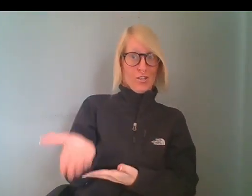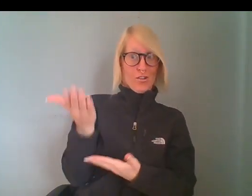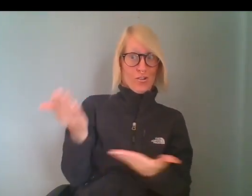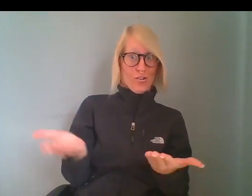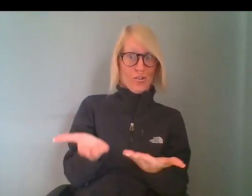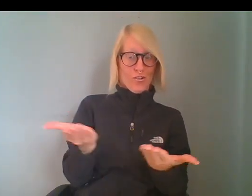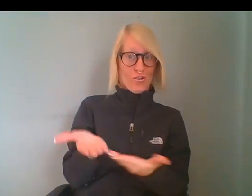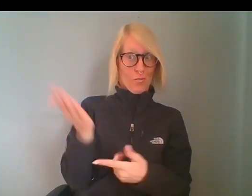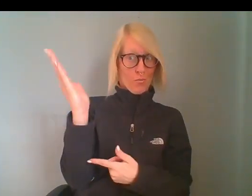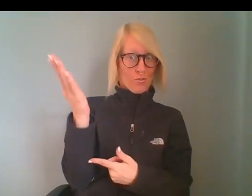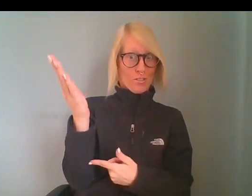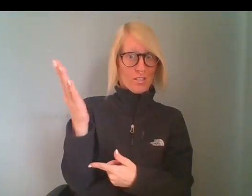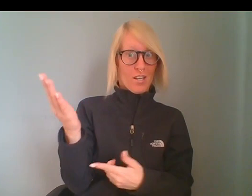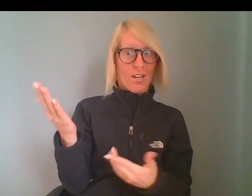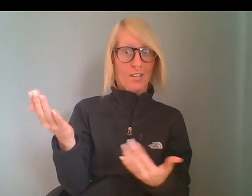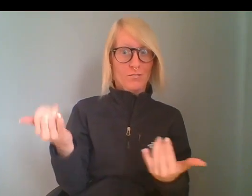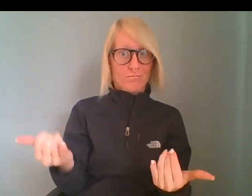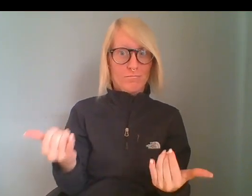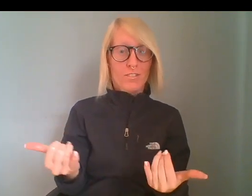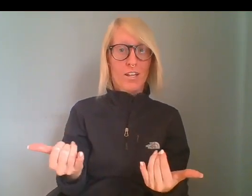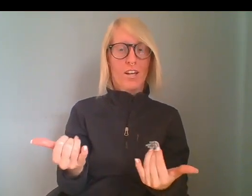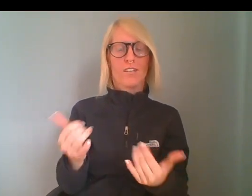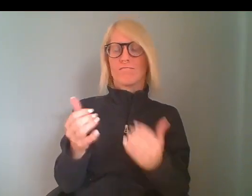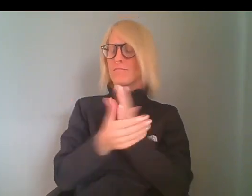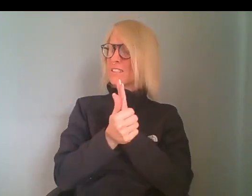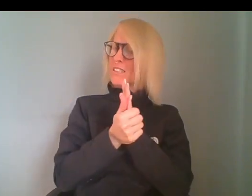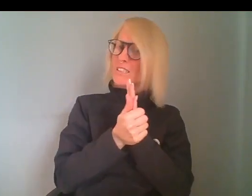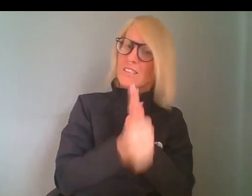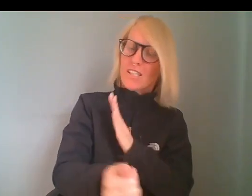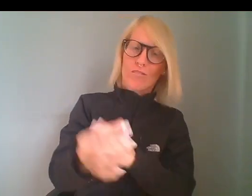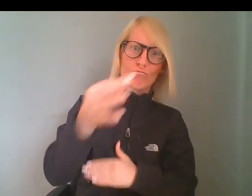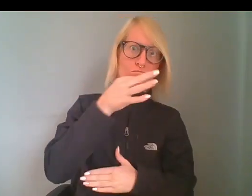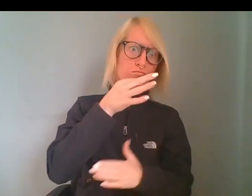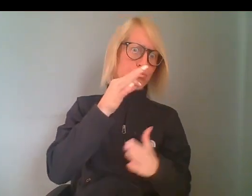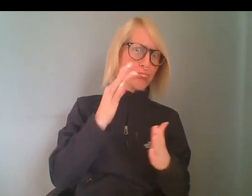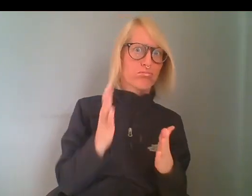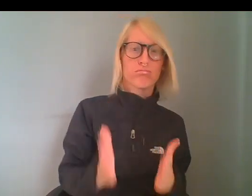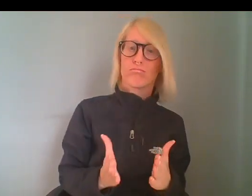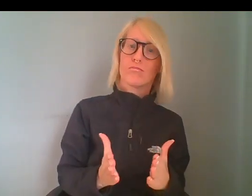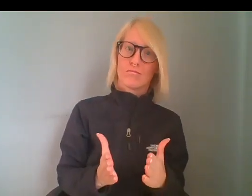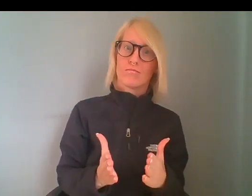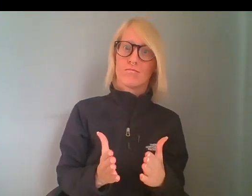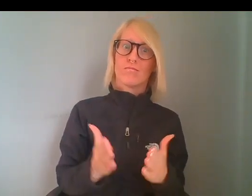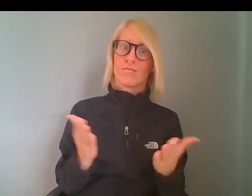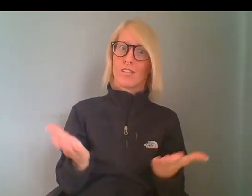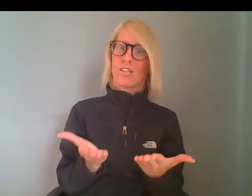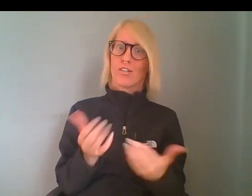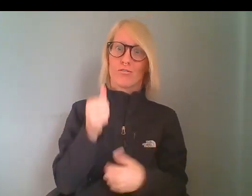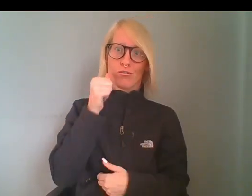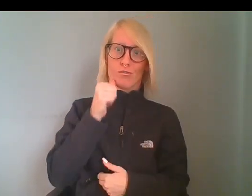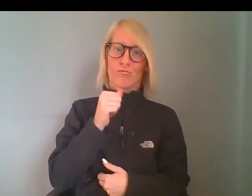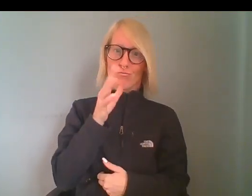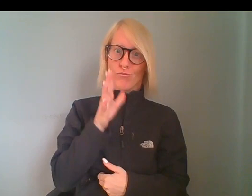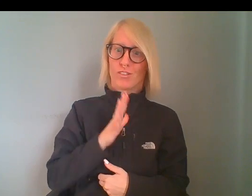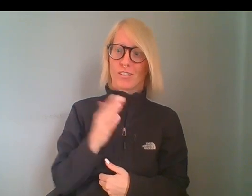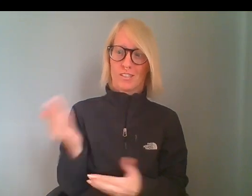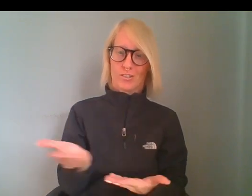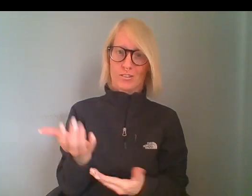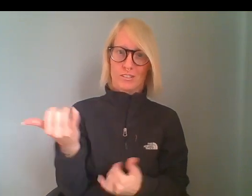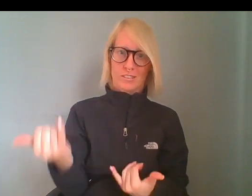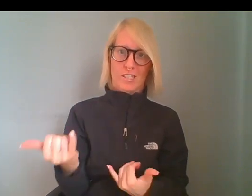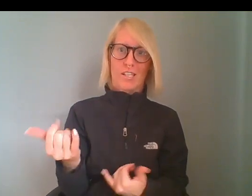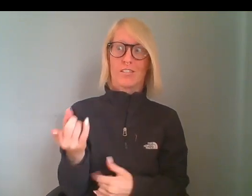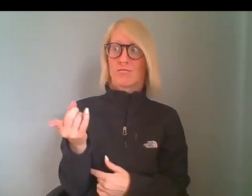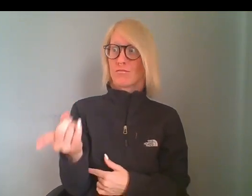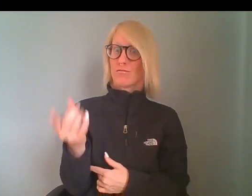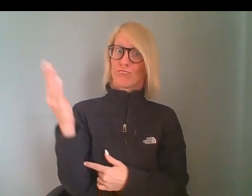lady here today who will really open your eyes to the technology world around you,